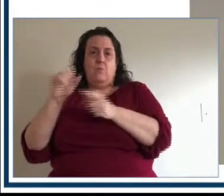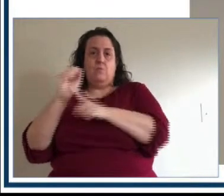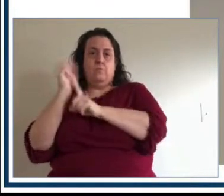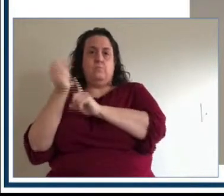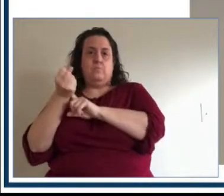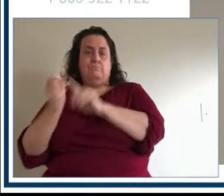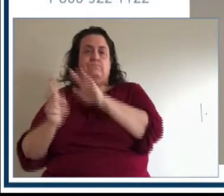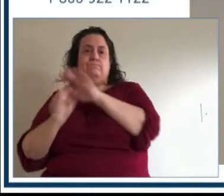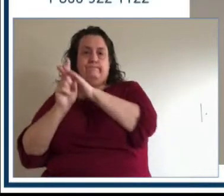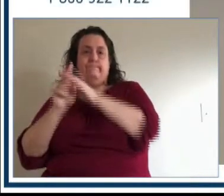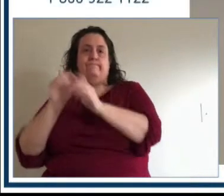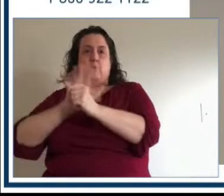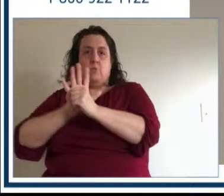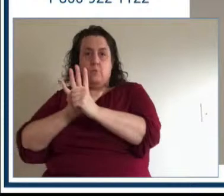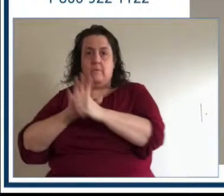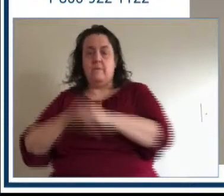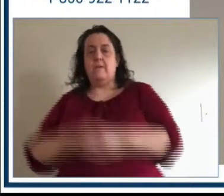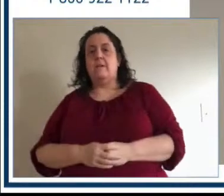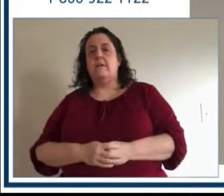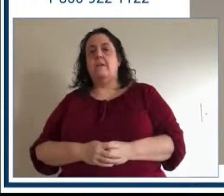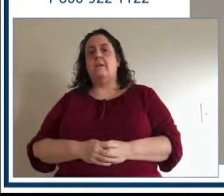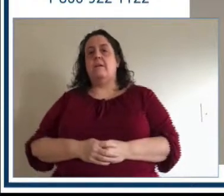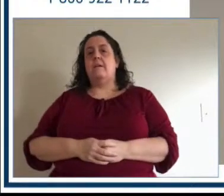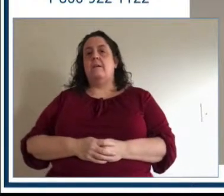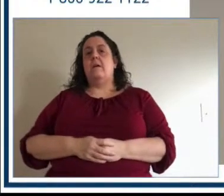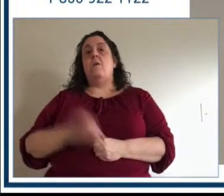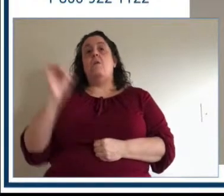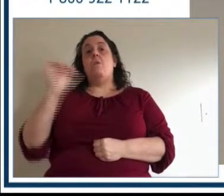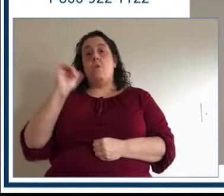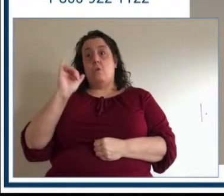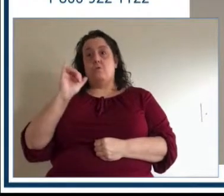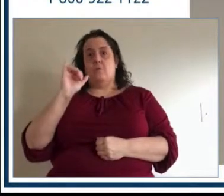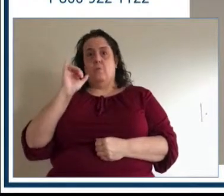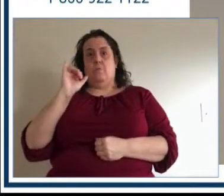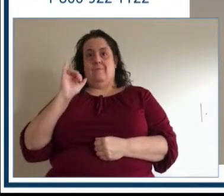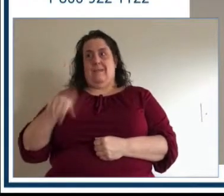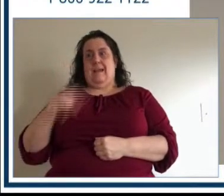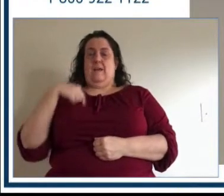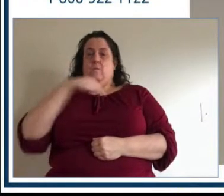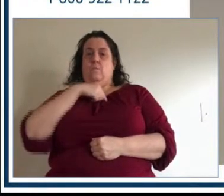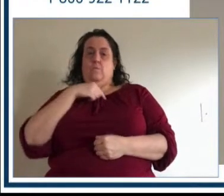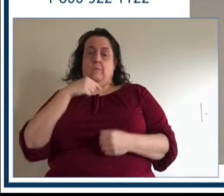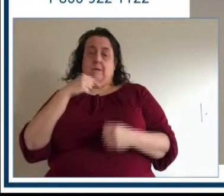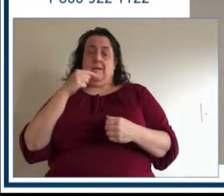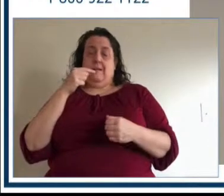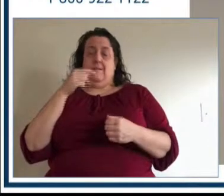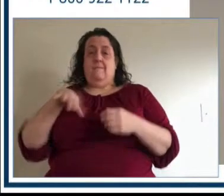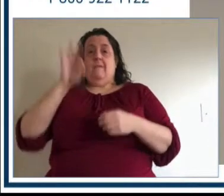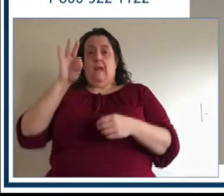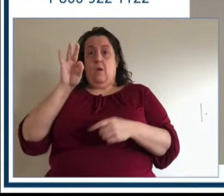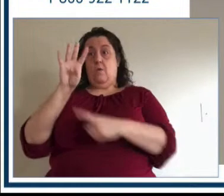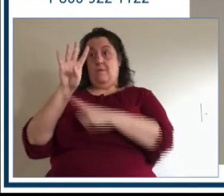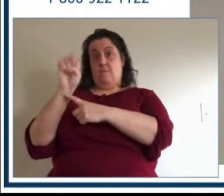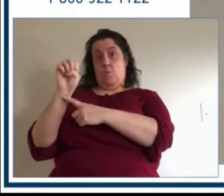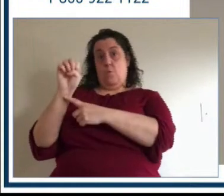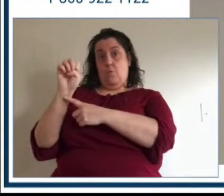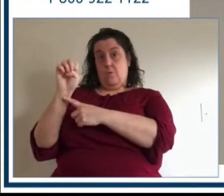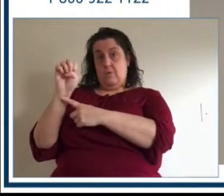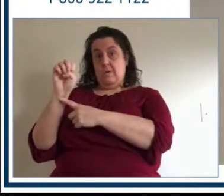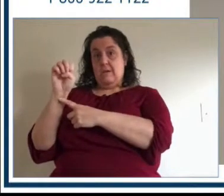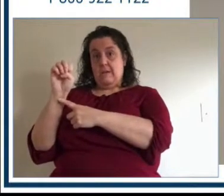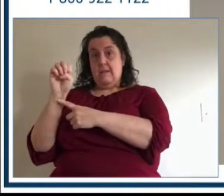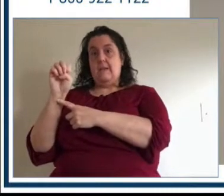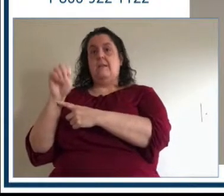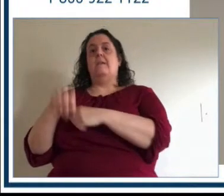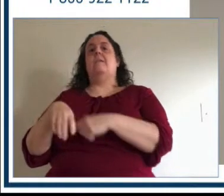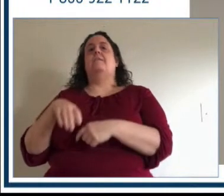Unsurprisingly, we are also now confirming that 40 of the samples that we've submitted to the National Microbiology Lab have been confirmed to be